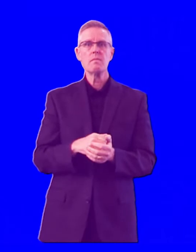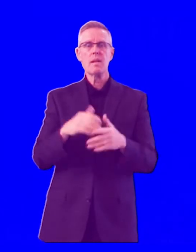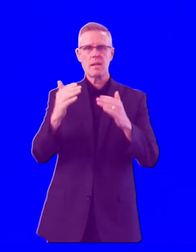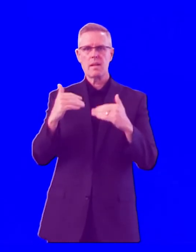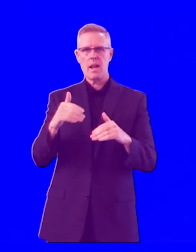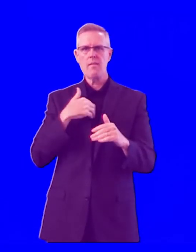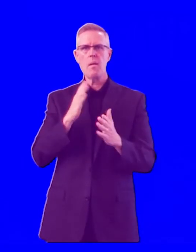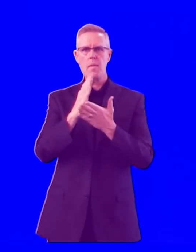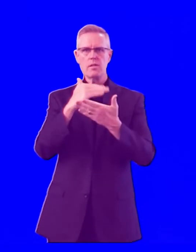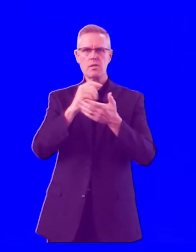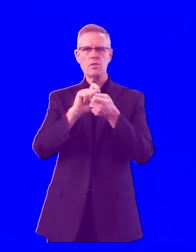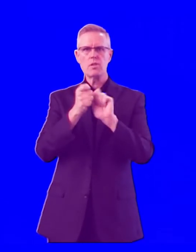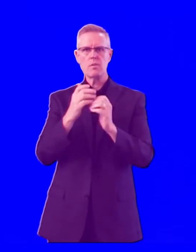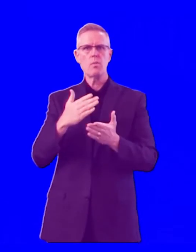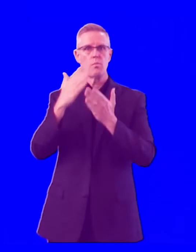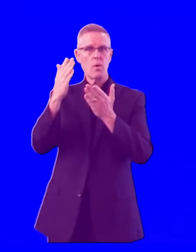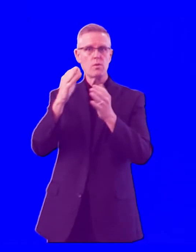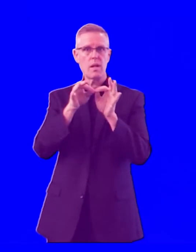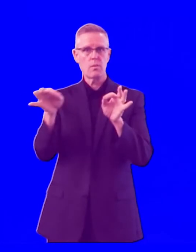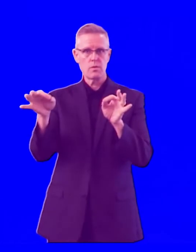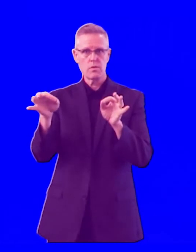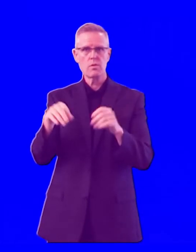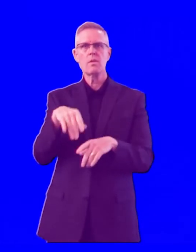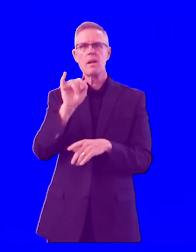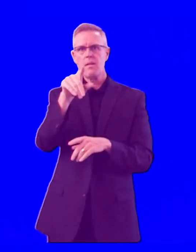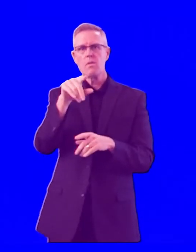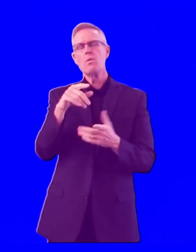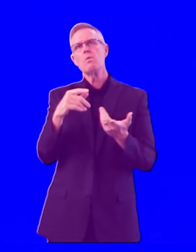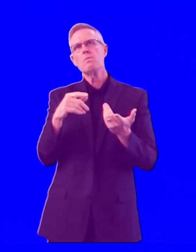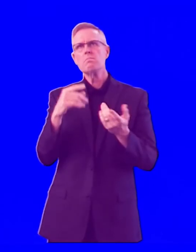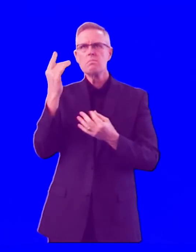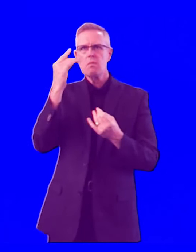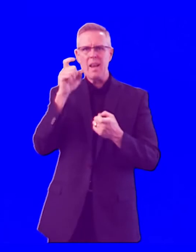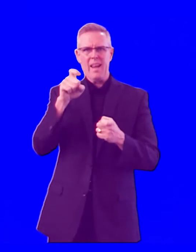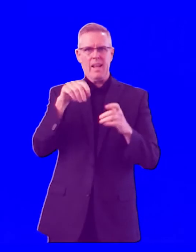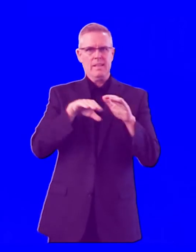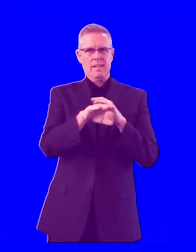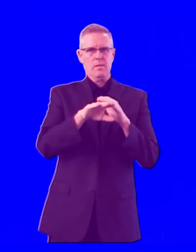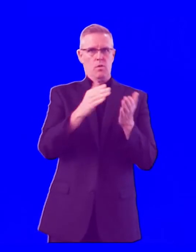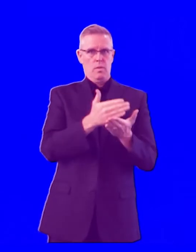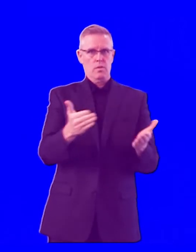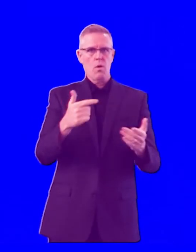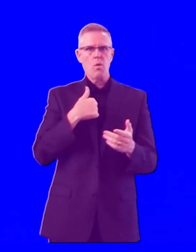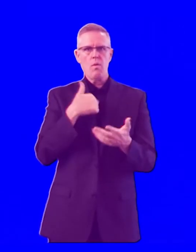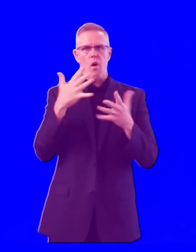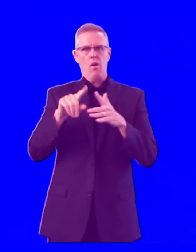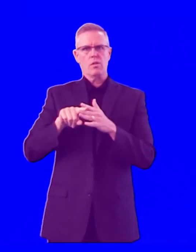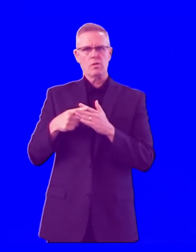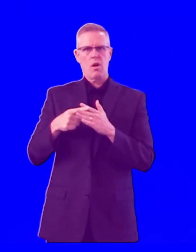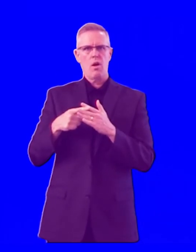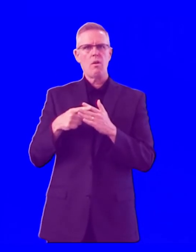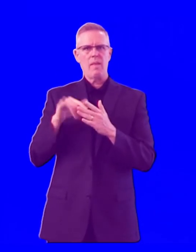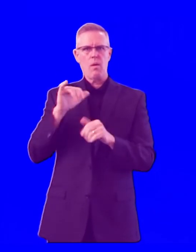Next, we have budget change proposal language. So when you start to ask for accessible resources, we've already started some of